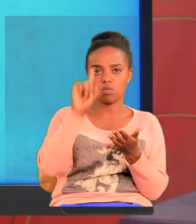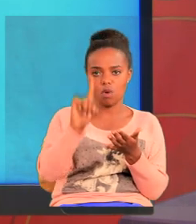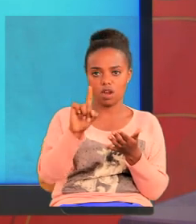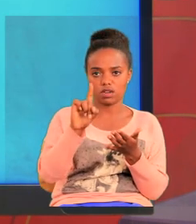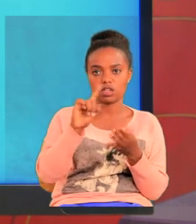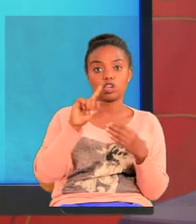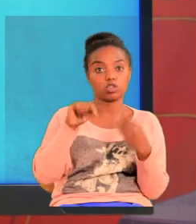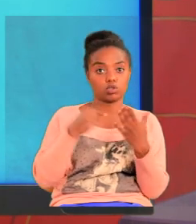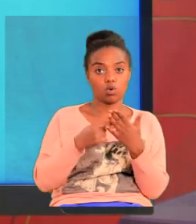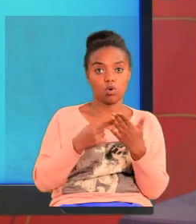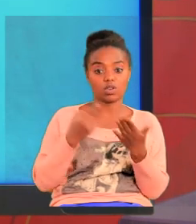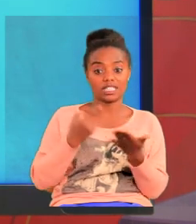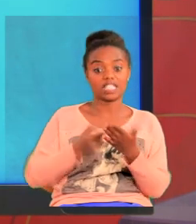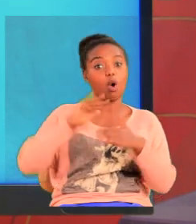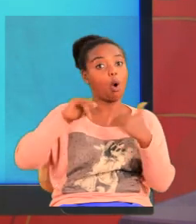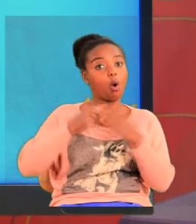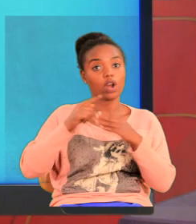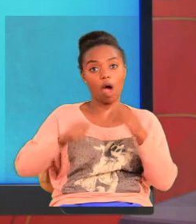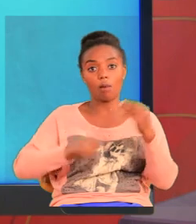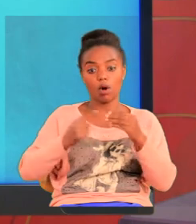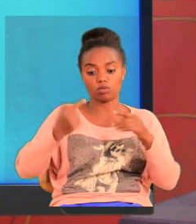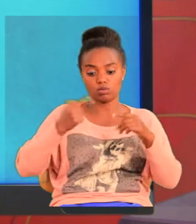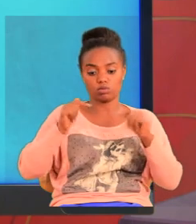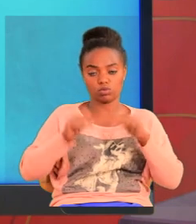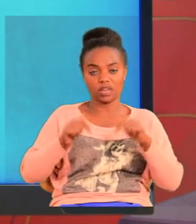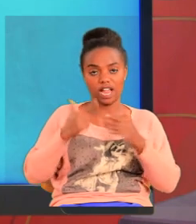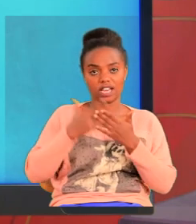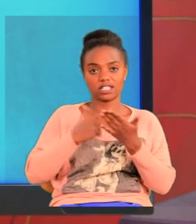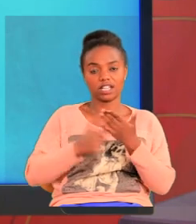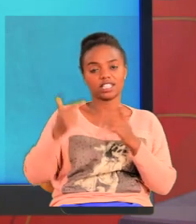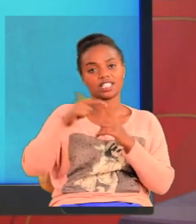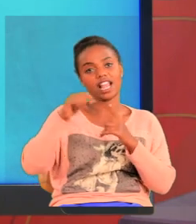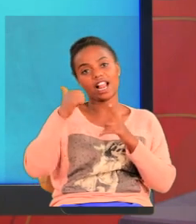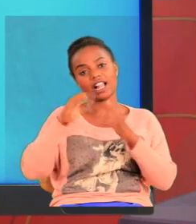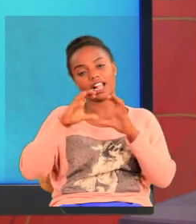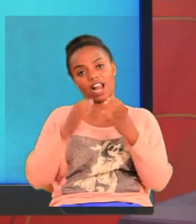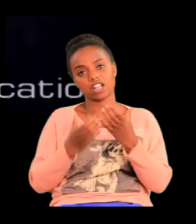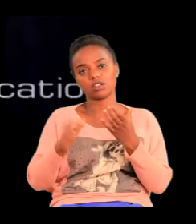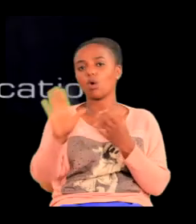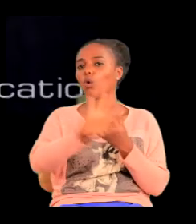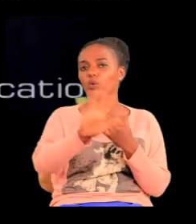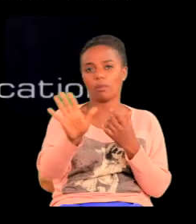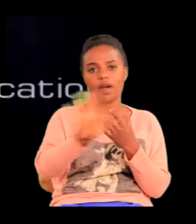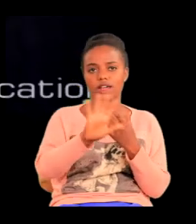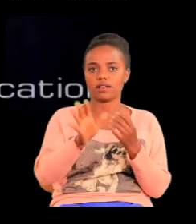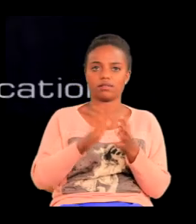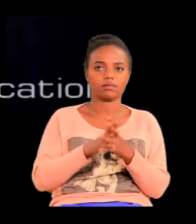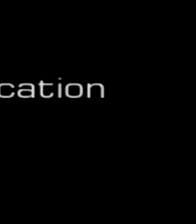391. So this is all about today's lesson. Until next lecture, goodbye.